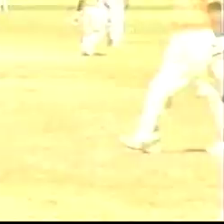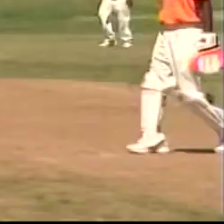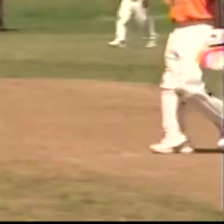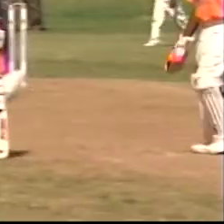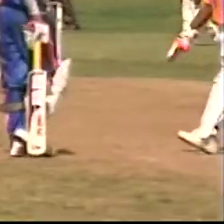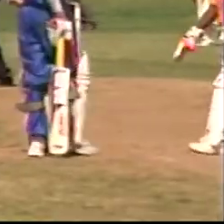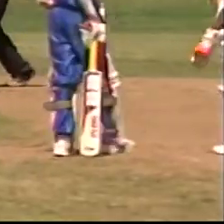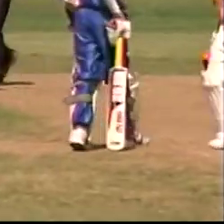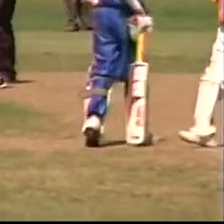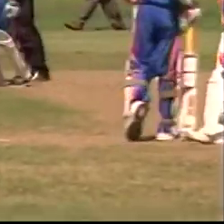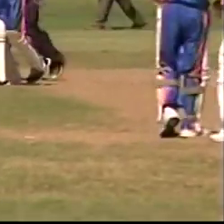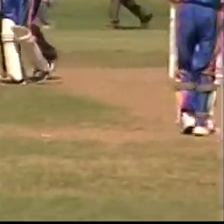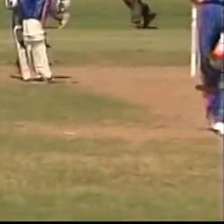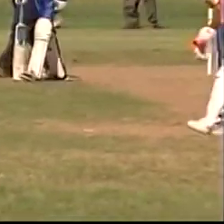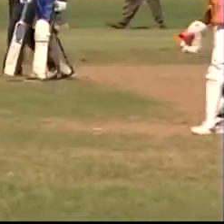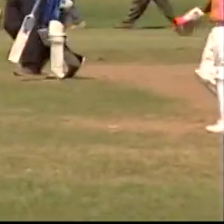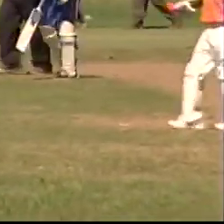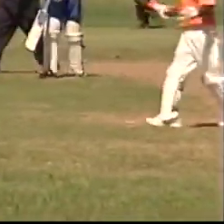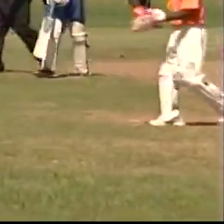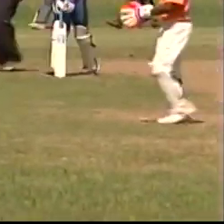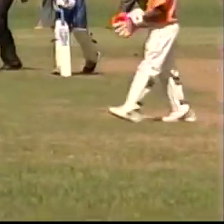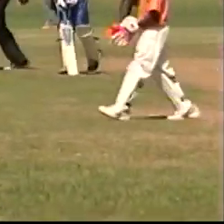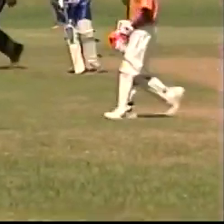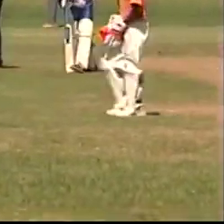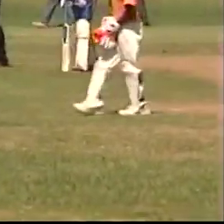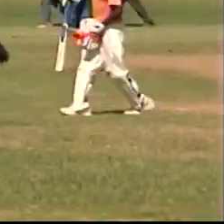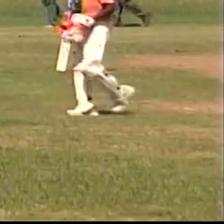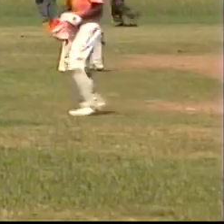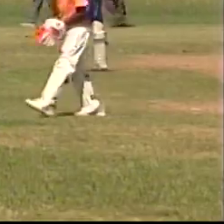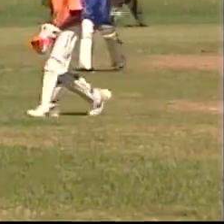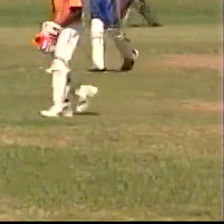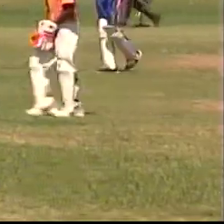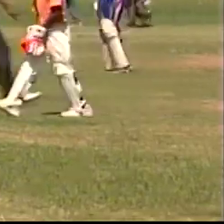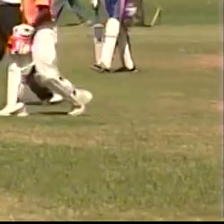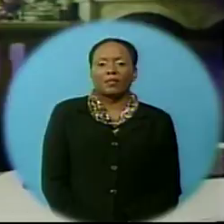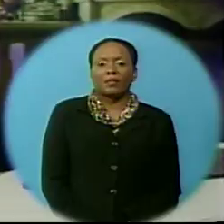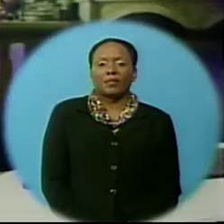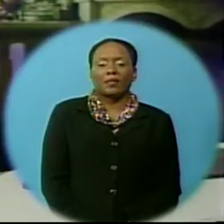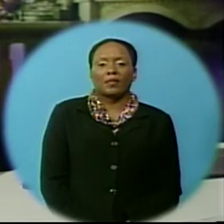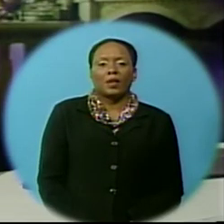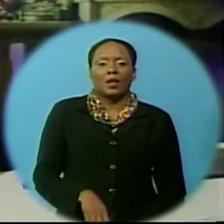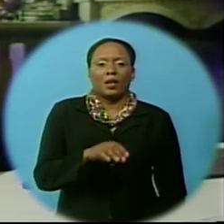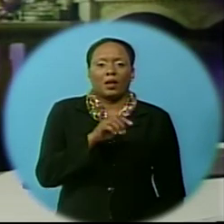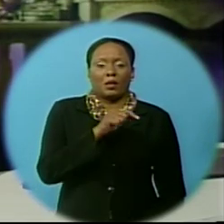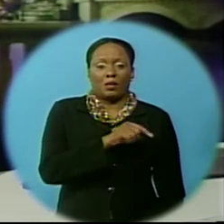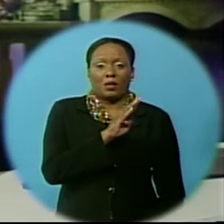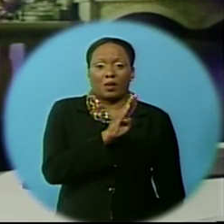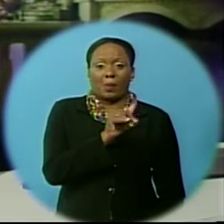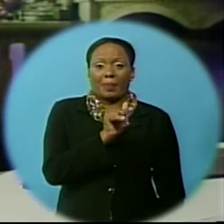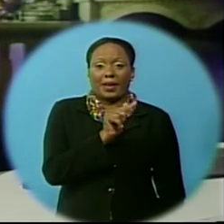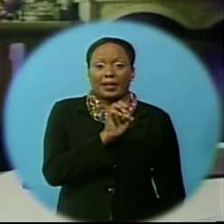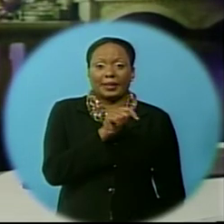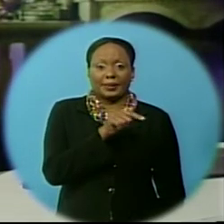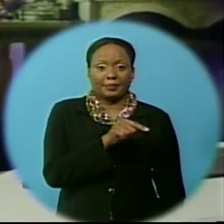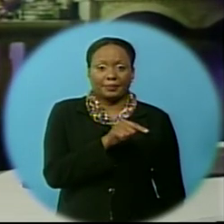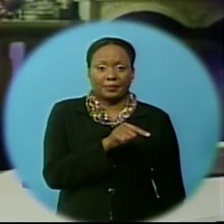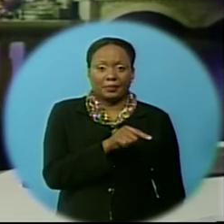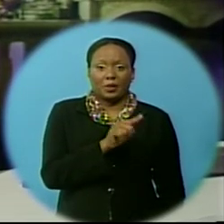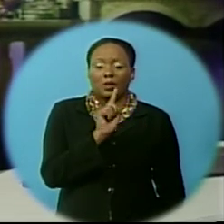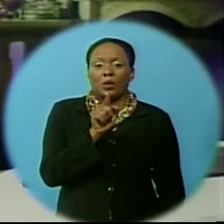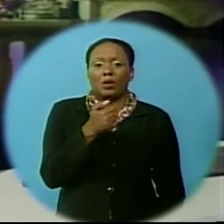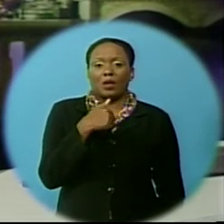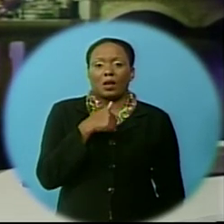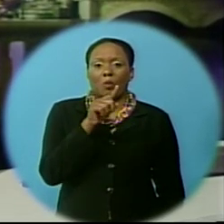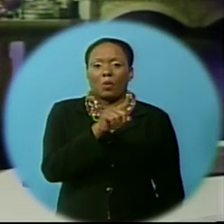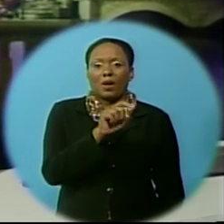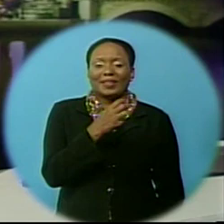Baileys with all to do. Damien Best, CBC Sports. In reply, Baileys came out short,